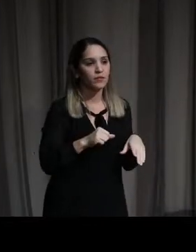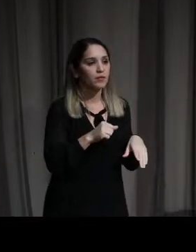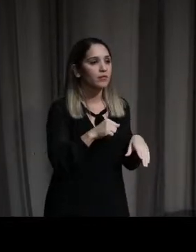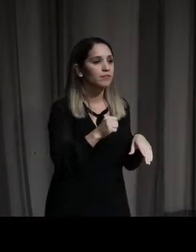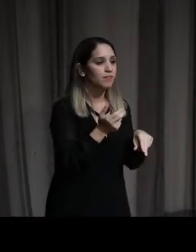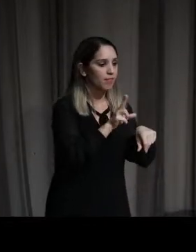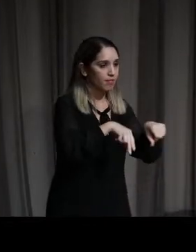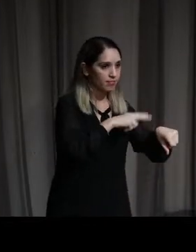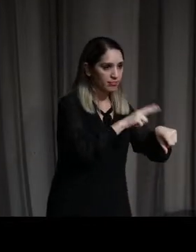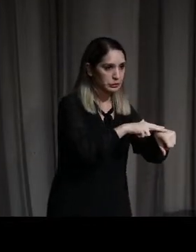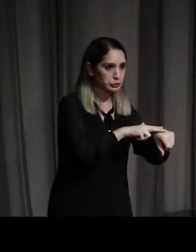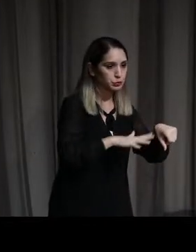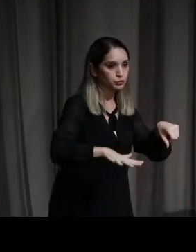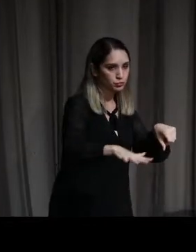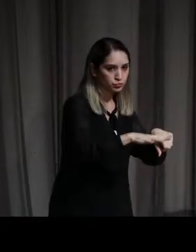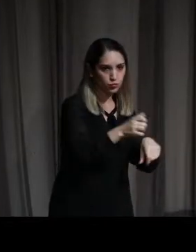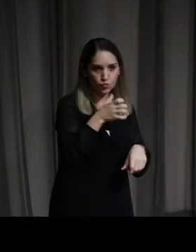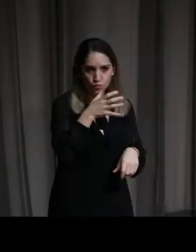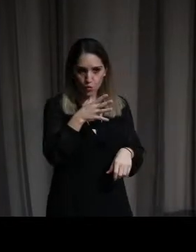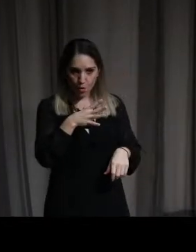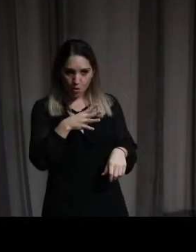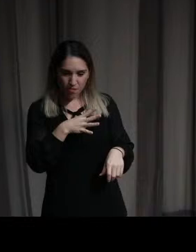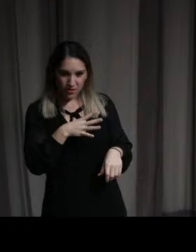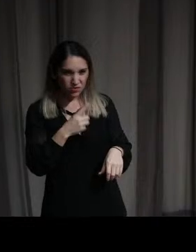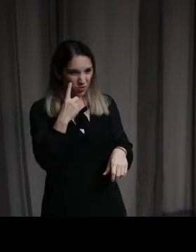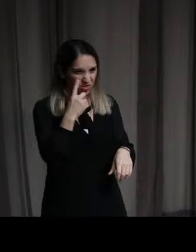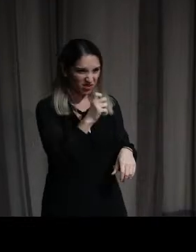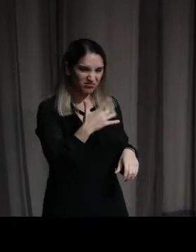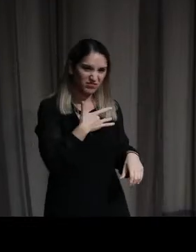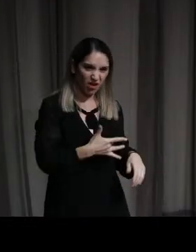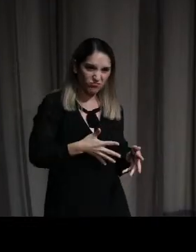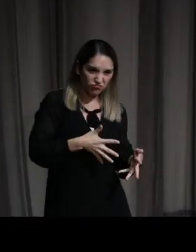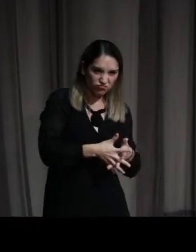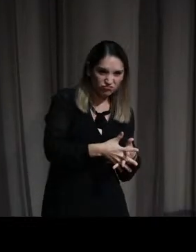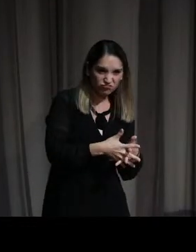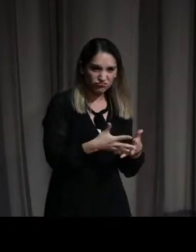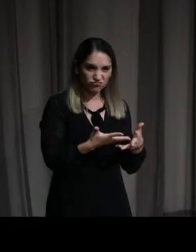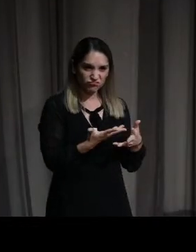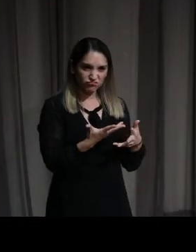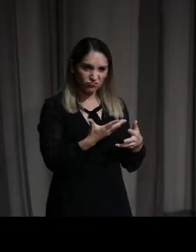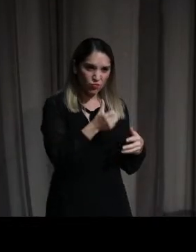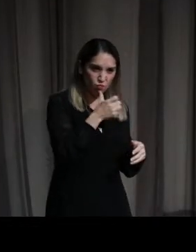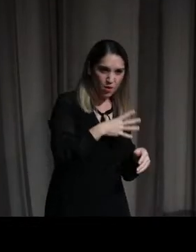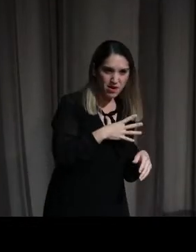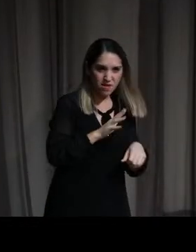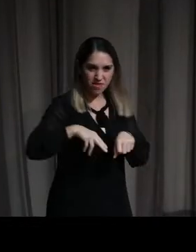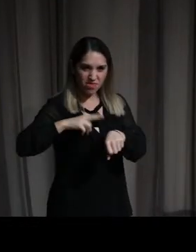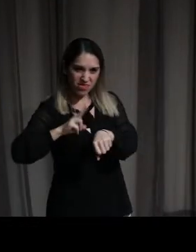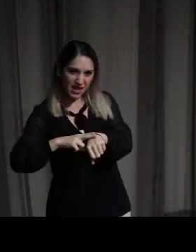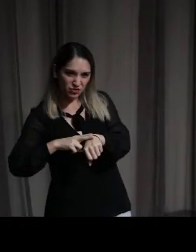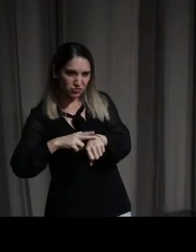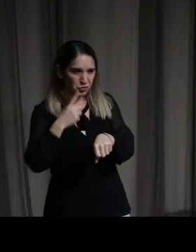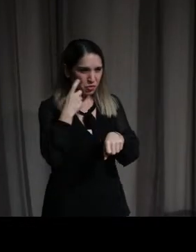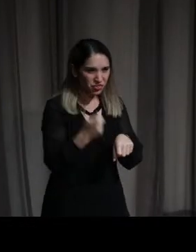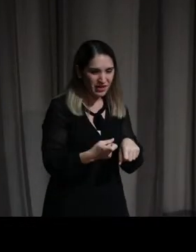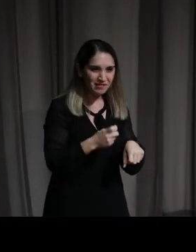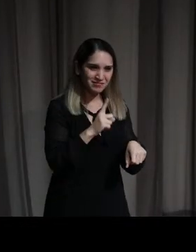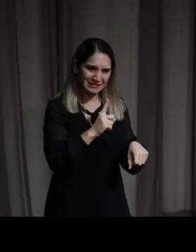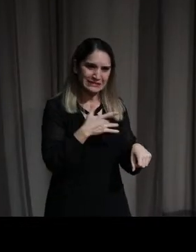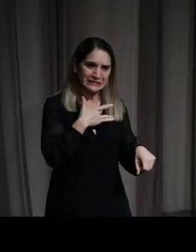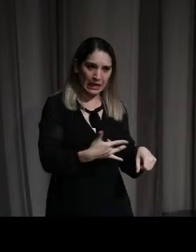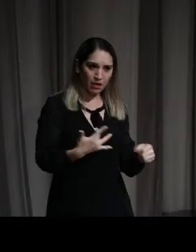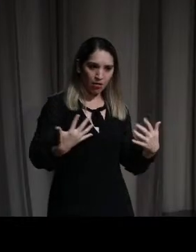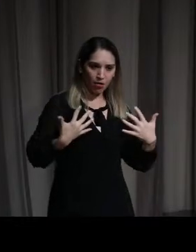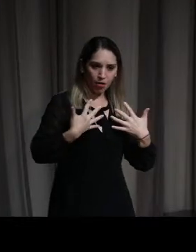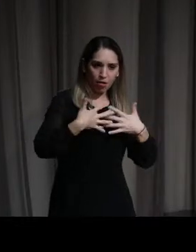this is something complementary to nature and human, are one and the same, they're complementary, or they're in competition with each other in